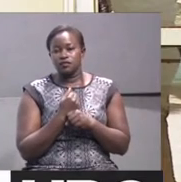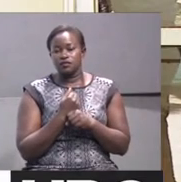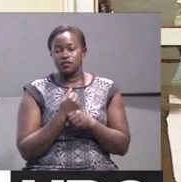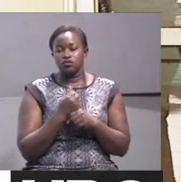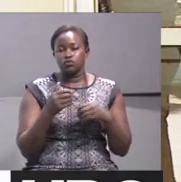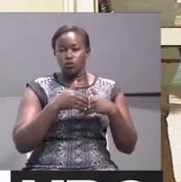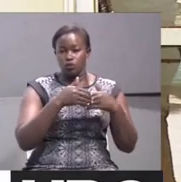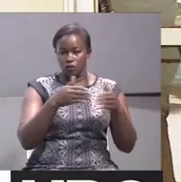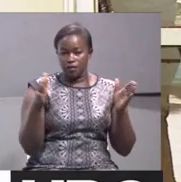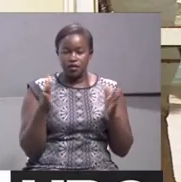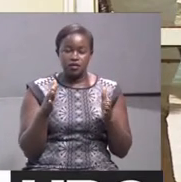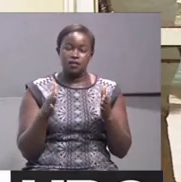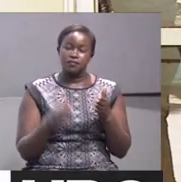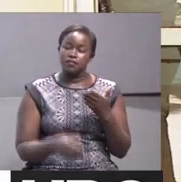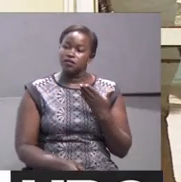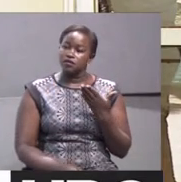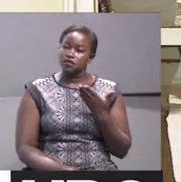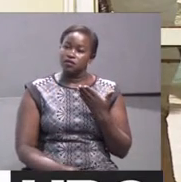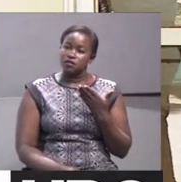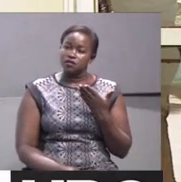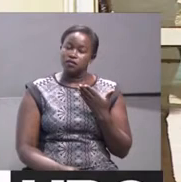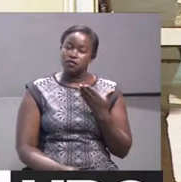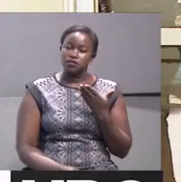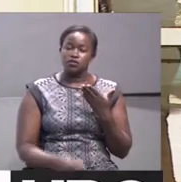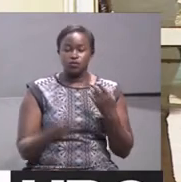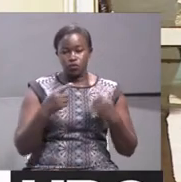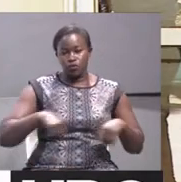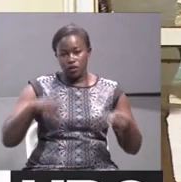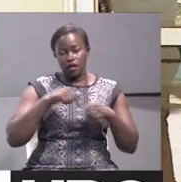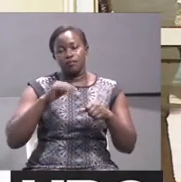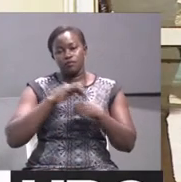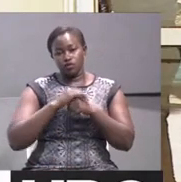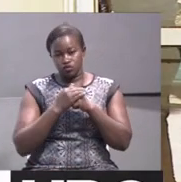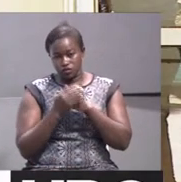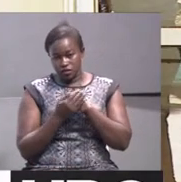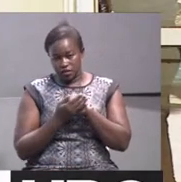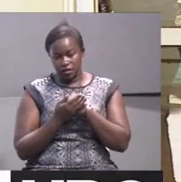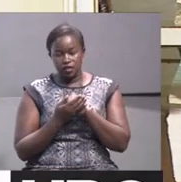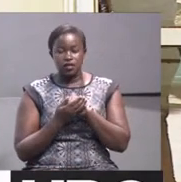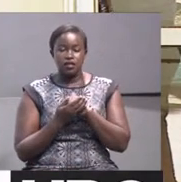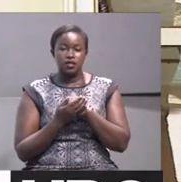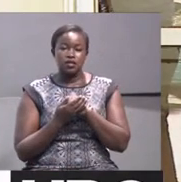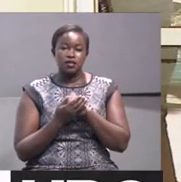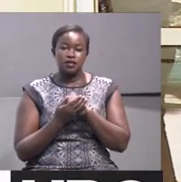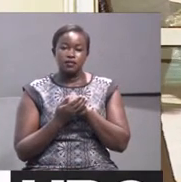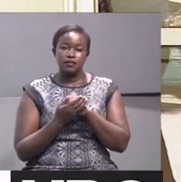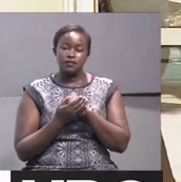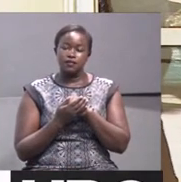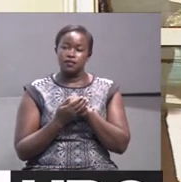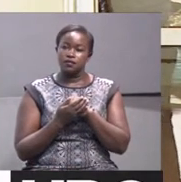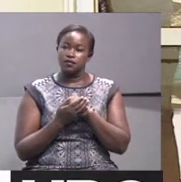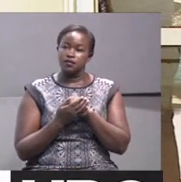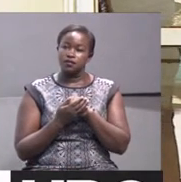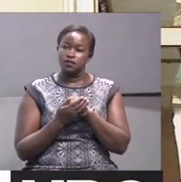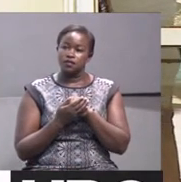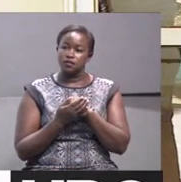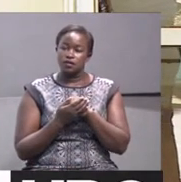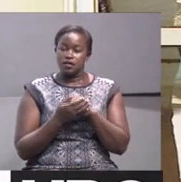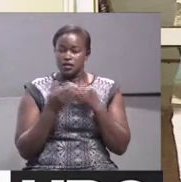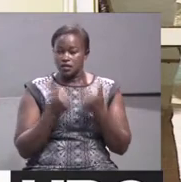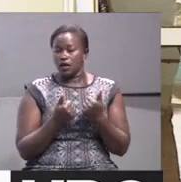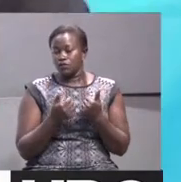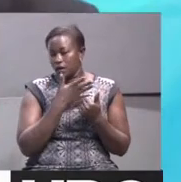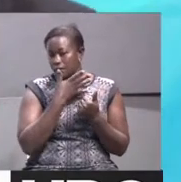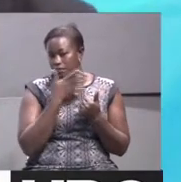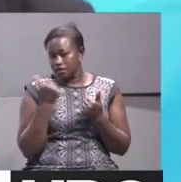framework, which we are producing a model law. That model law is for, it's a best practice for countries to